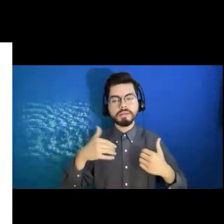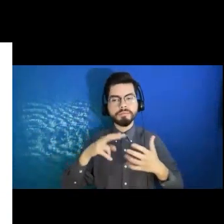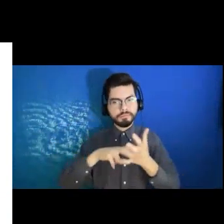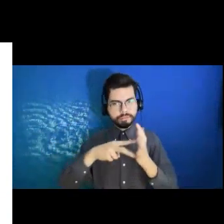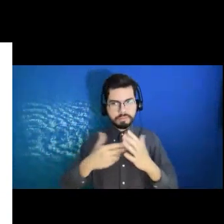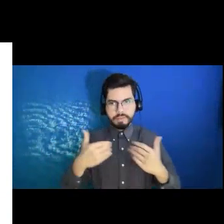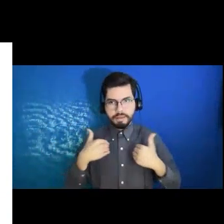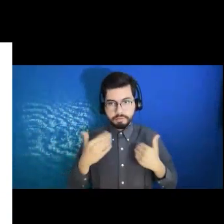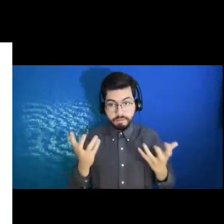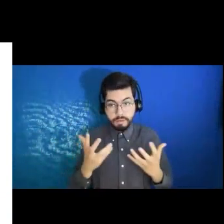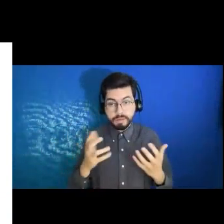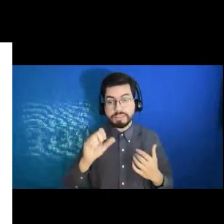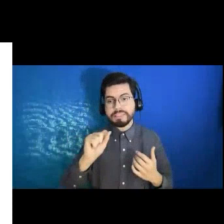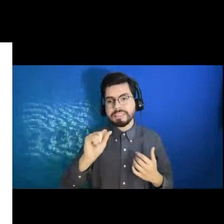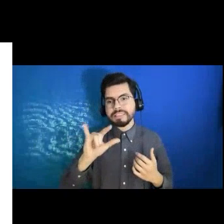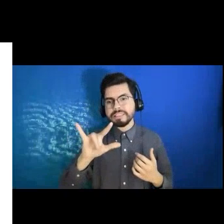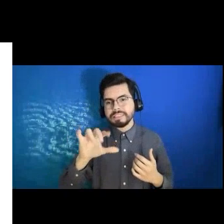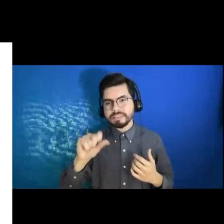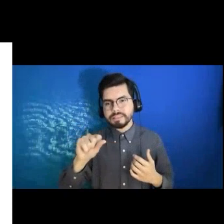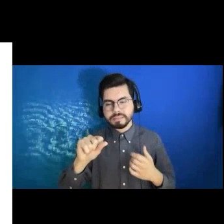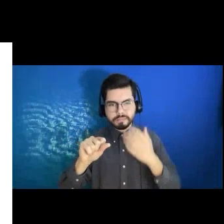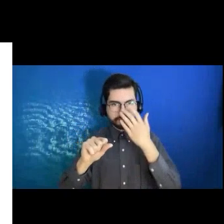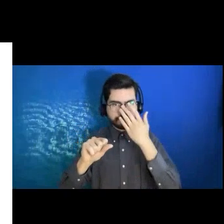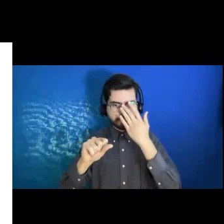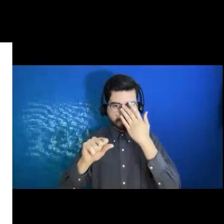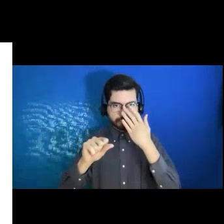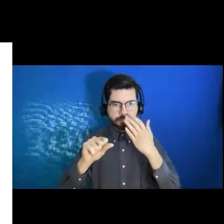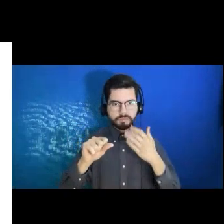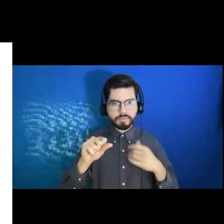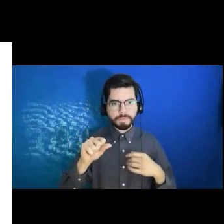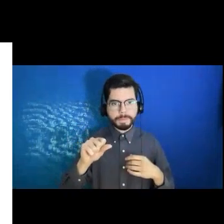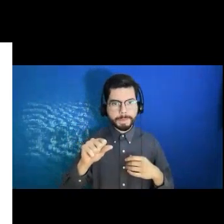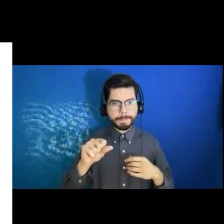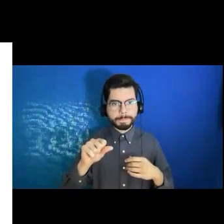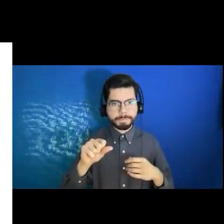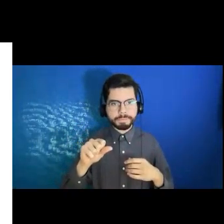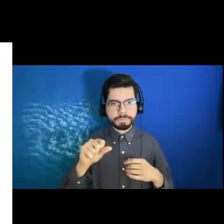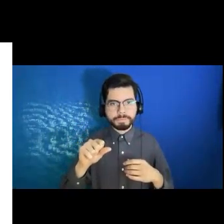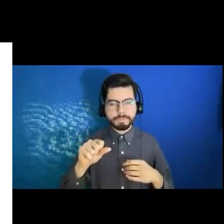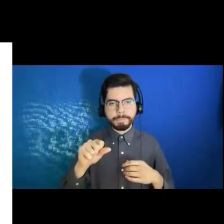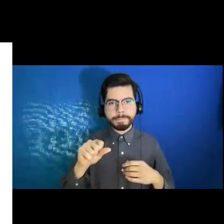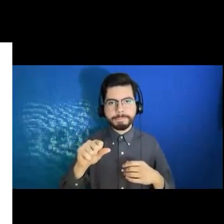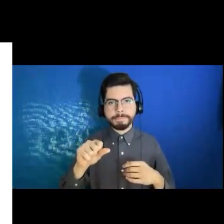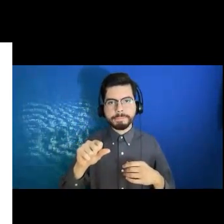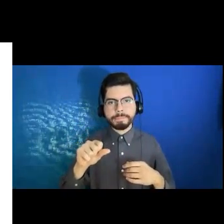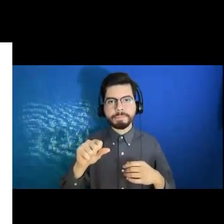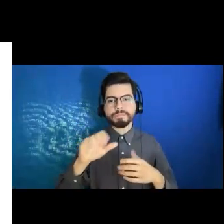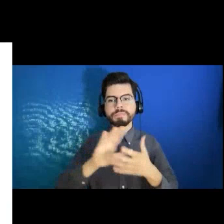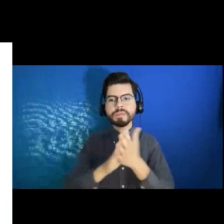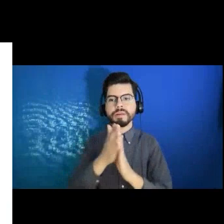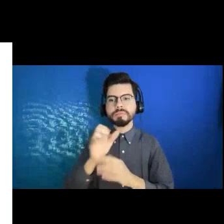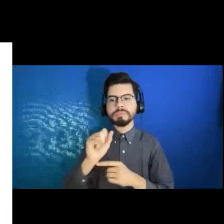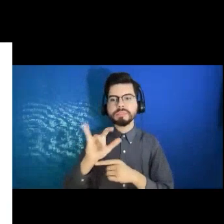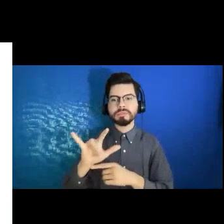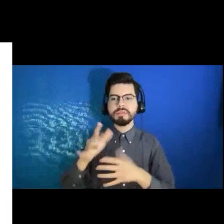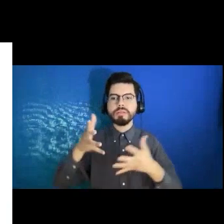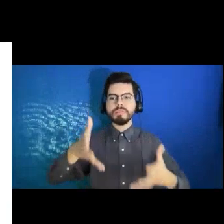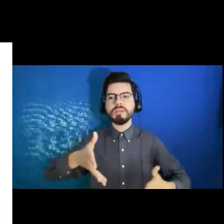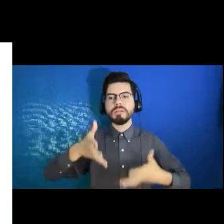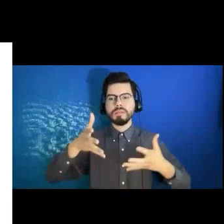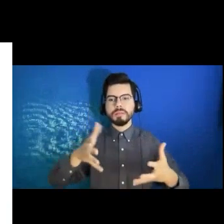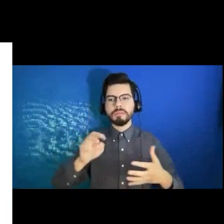So melt comes up, gets to a point where it can't buoyantly move up anymore. So it spreads out into a sill and just sits there. And because